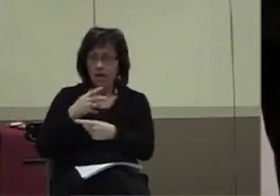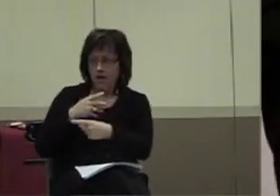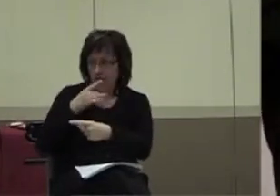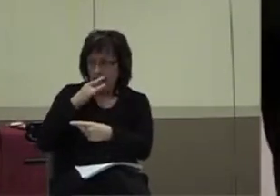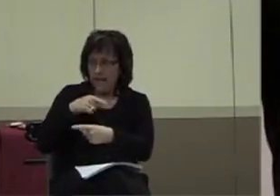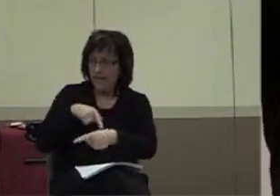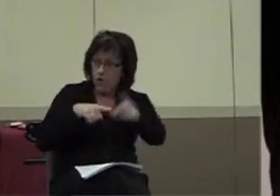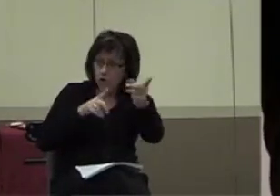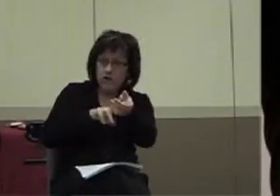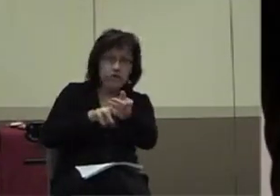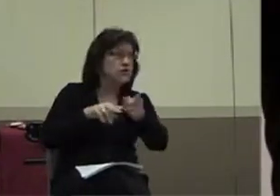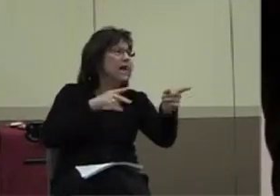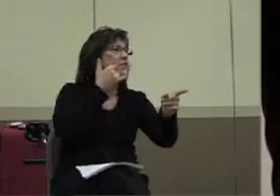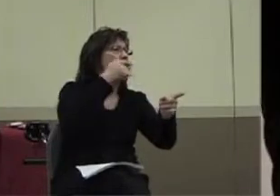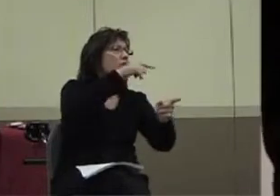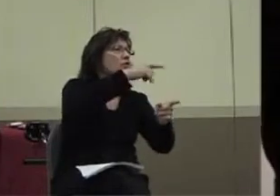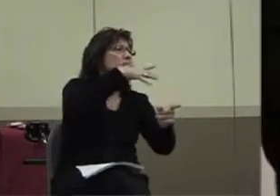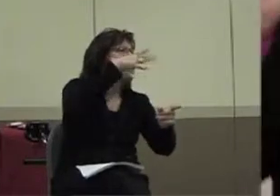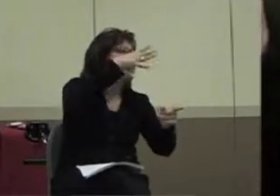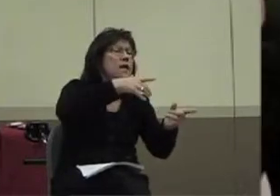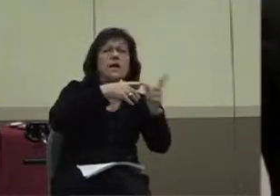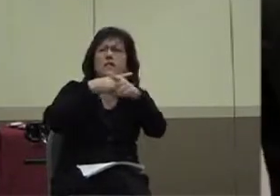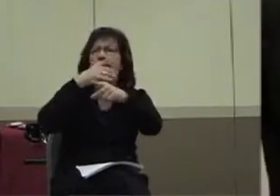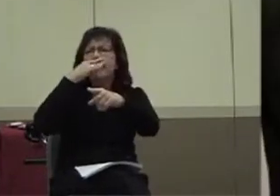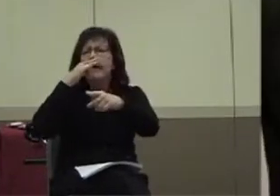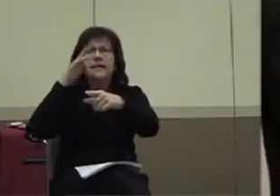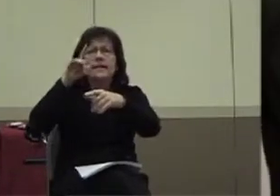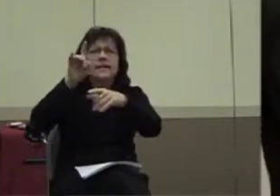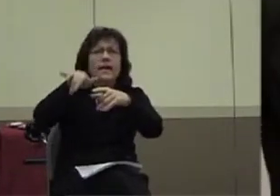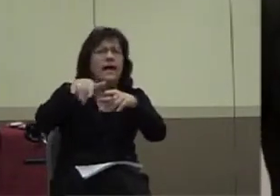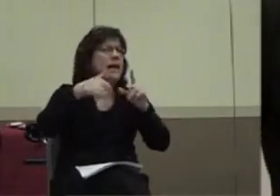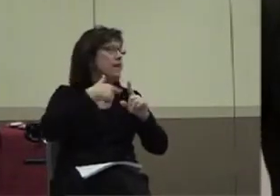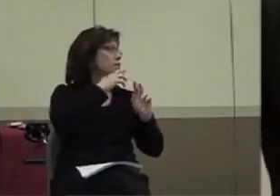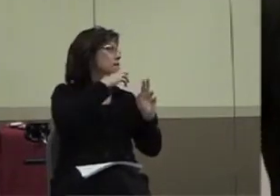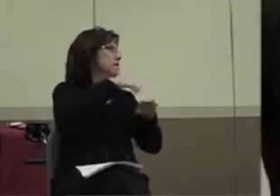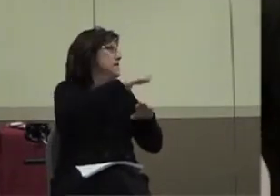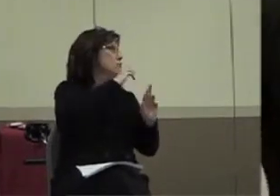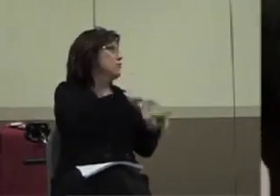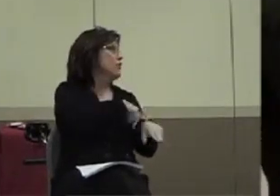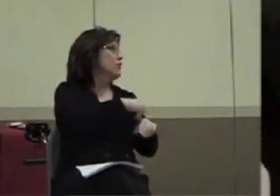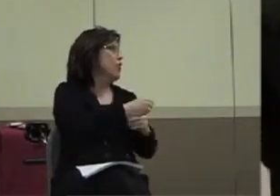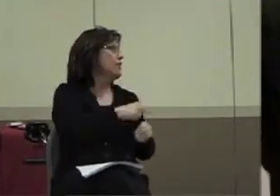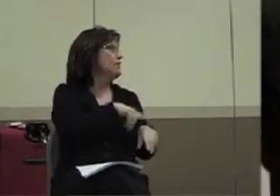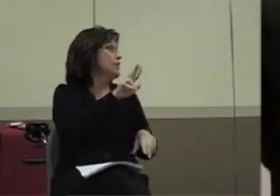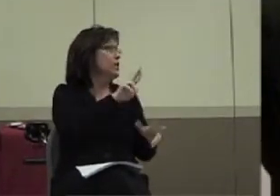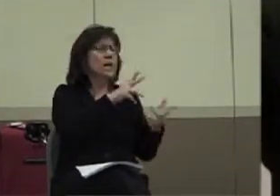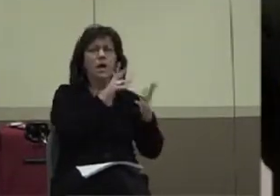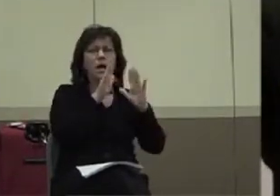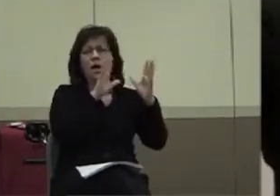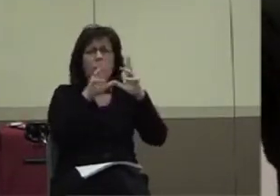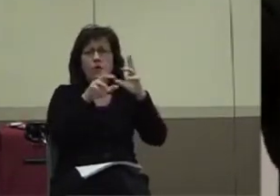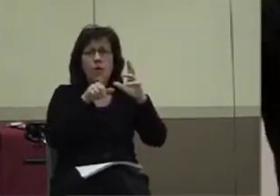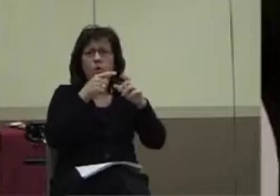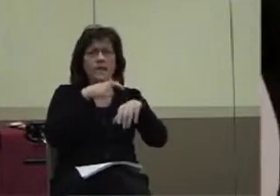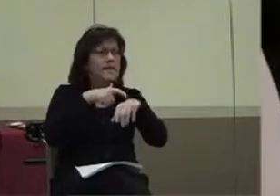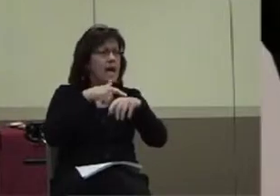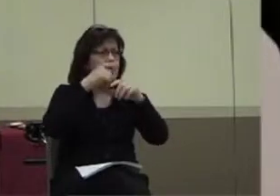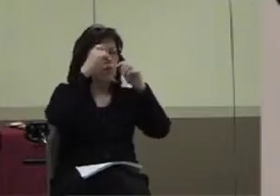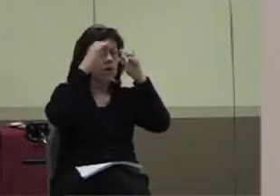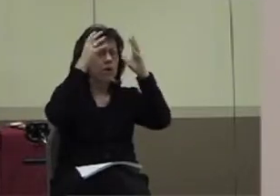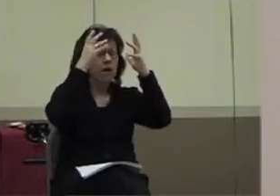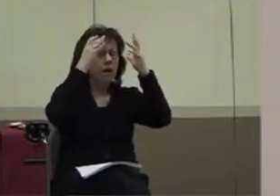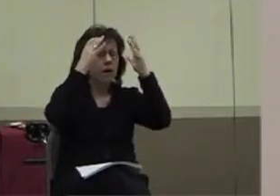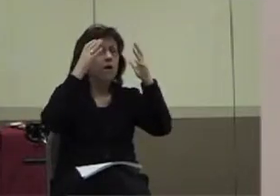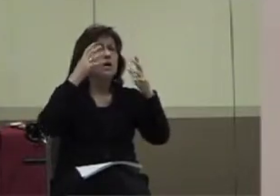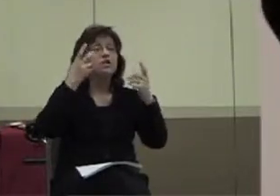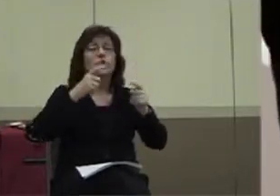kid's got to go to the nurse. This kid needs that. That report's due to the office at 3 o'clock. And the only time we come out of that fog is when some